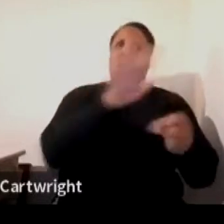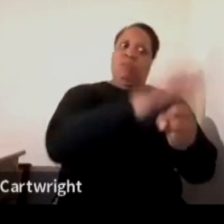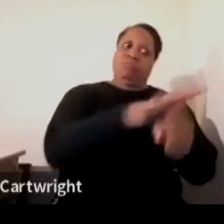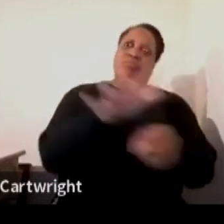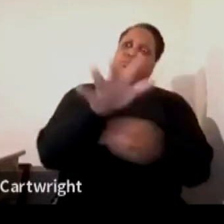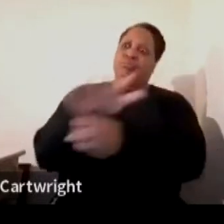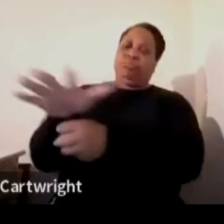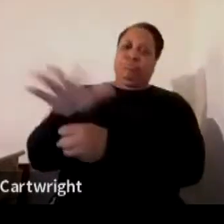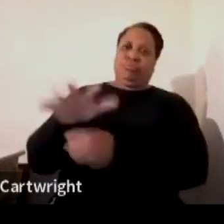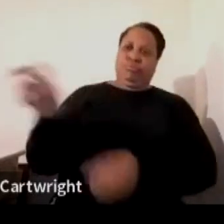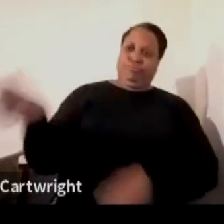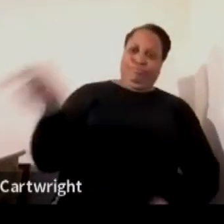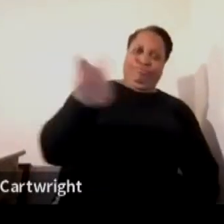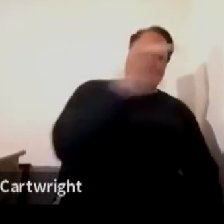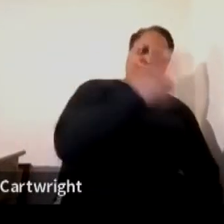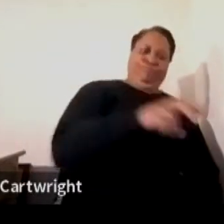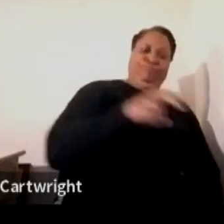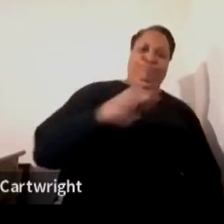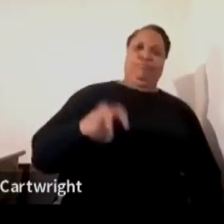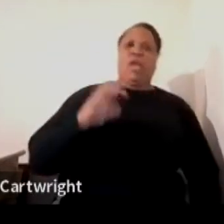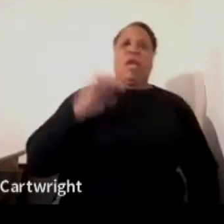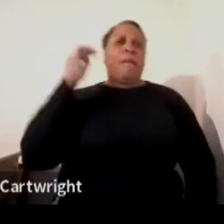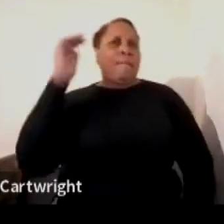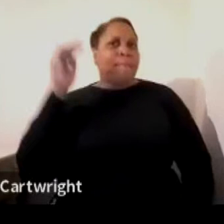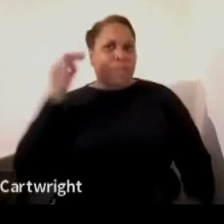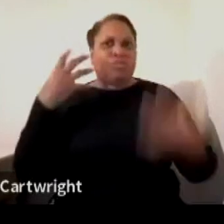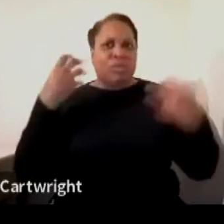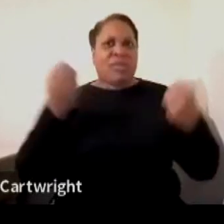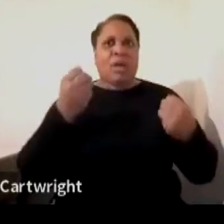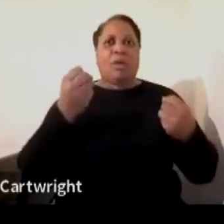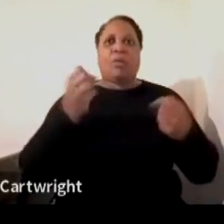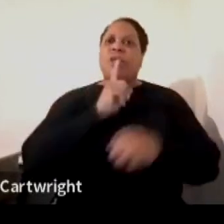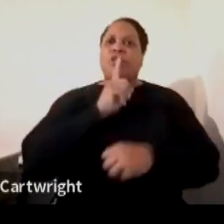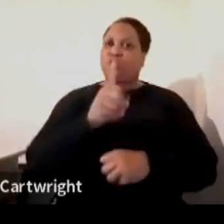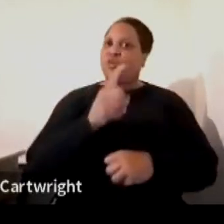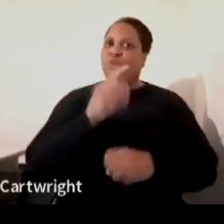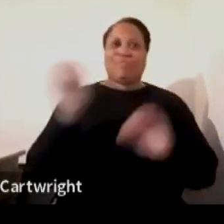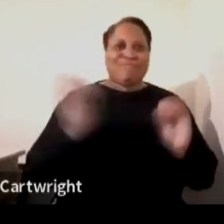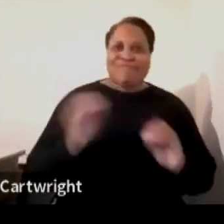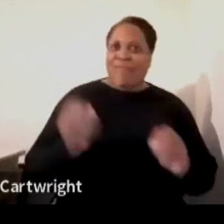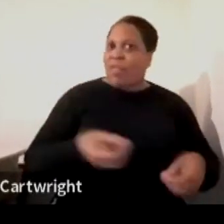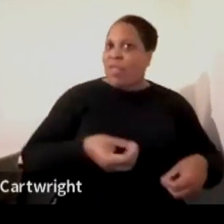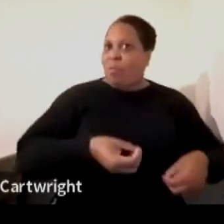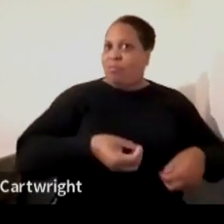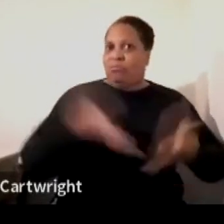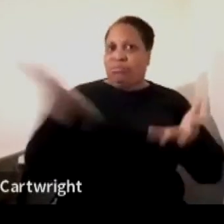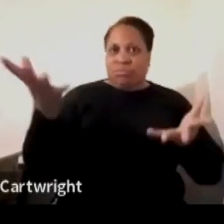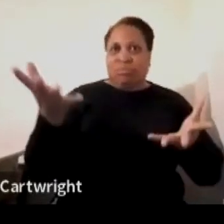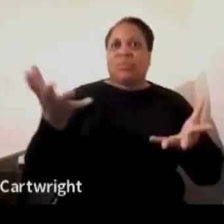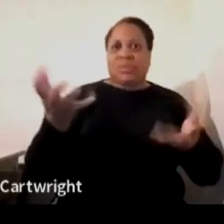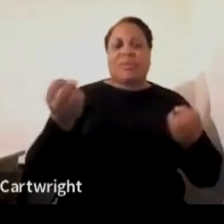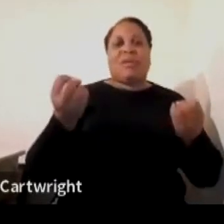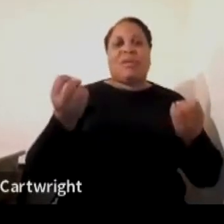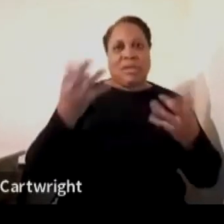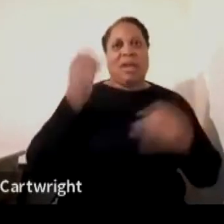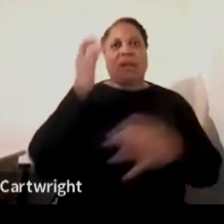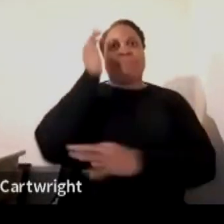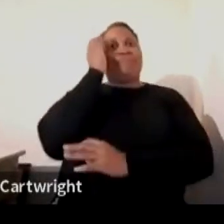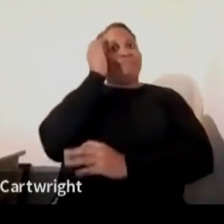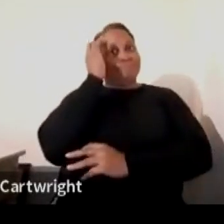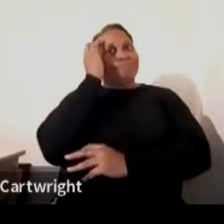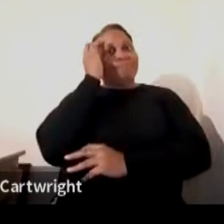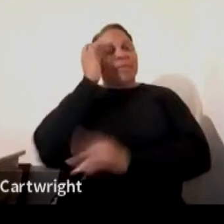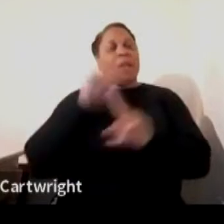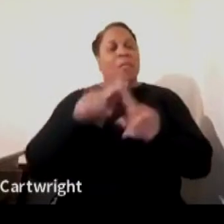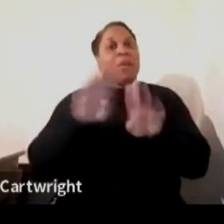job by making sure that there's no wastage. So there are a lot of considerations, but for me, we're on top of